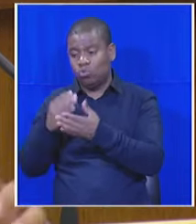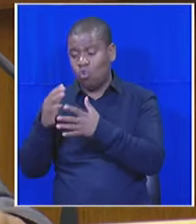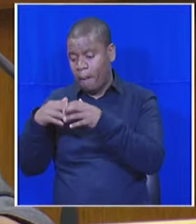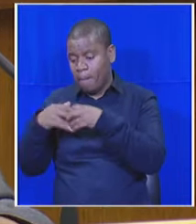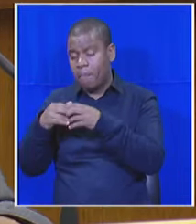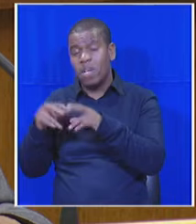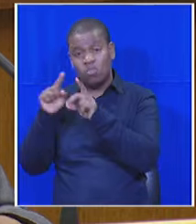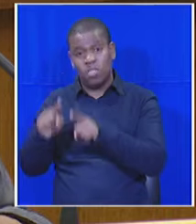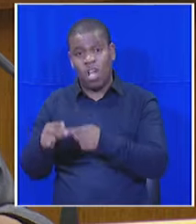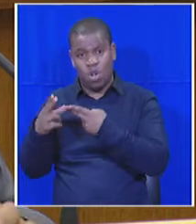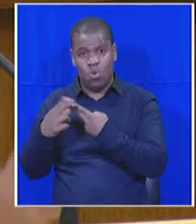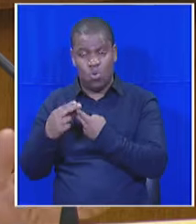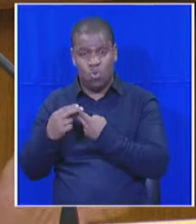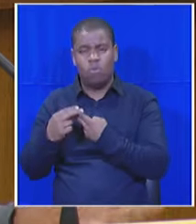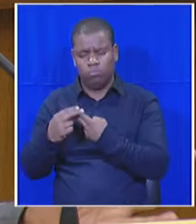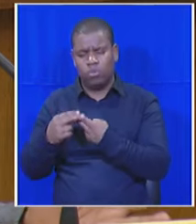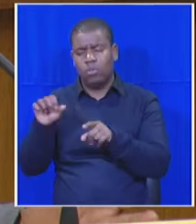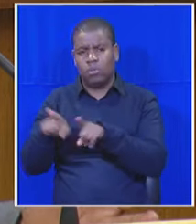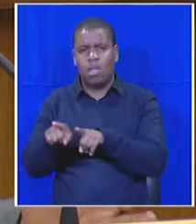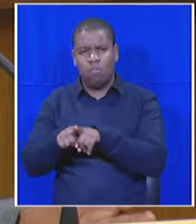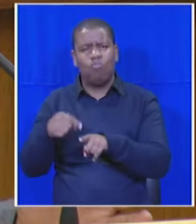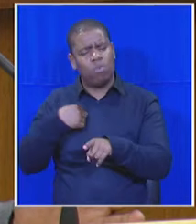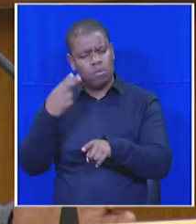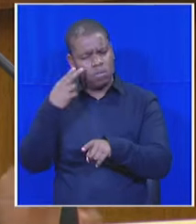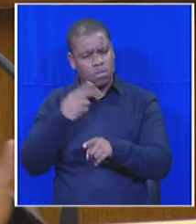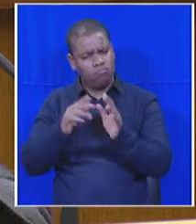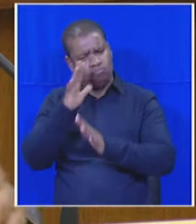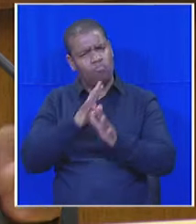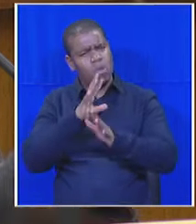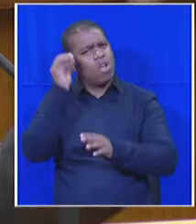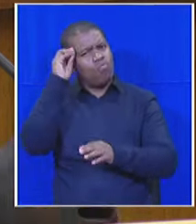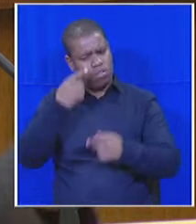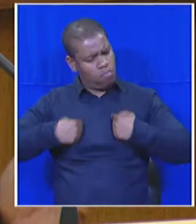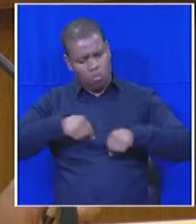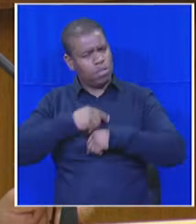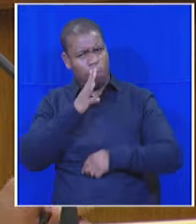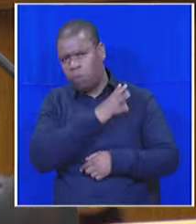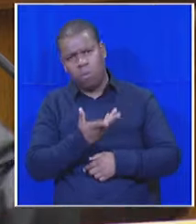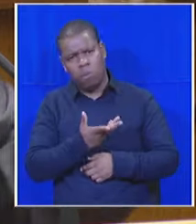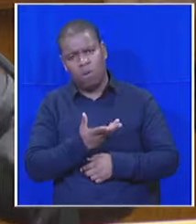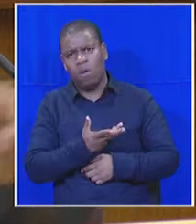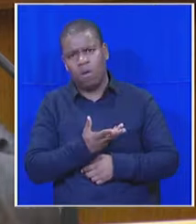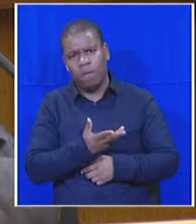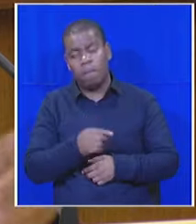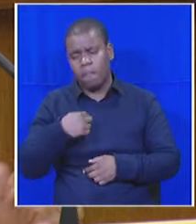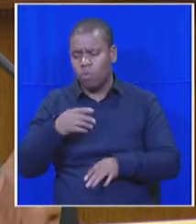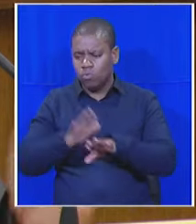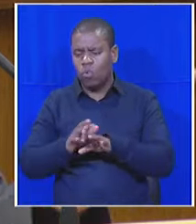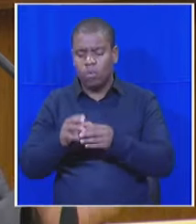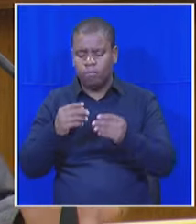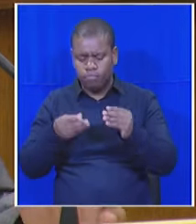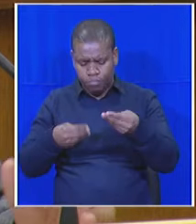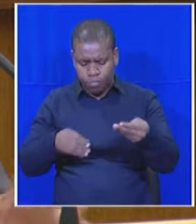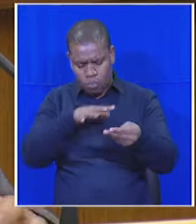So in the absence of any knowledge on that, we felt it was really not in our interest to do that, and we did not refer to the actual document,